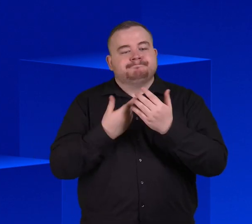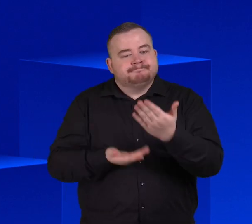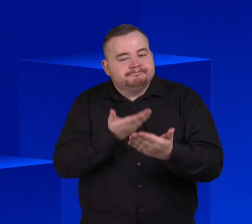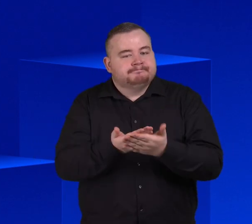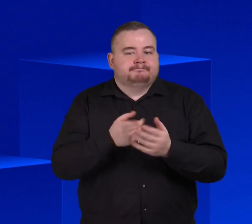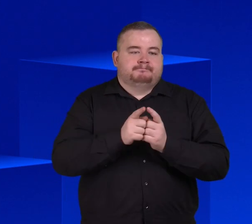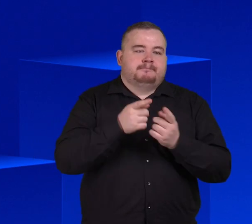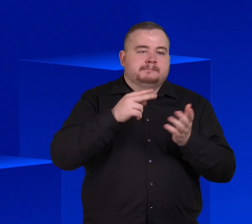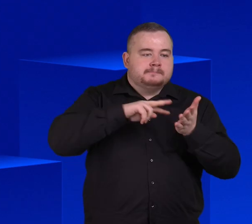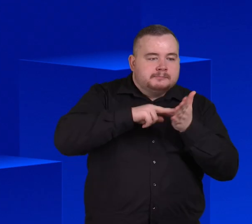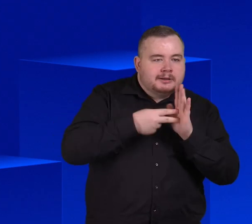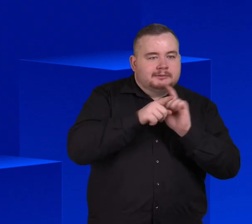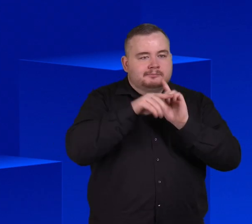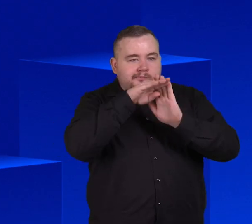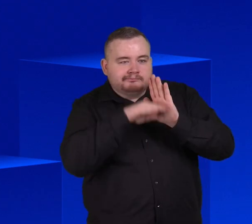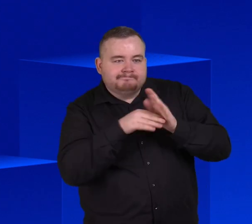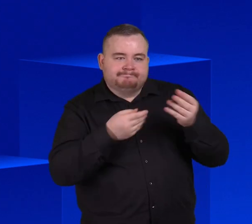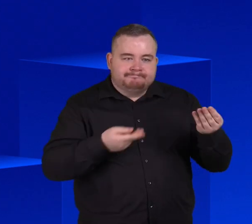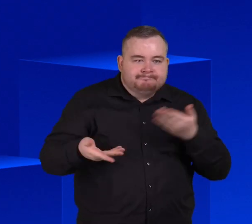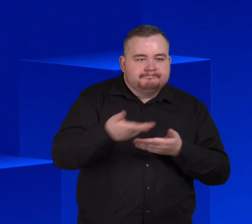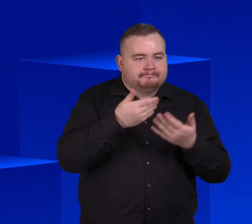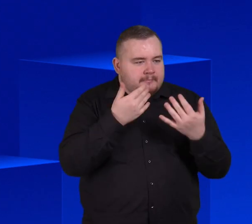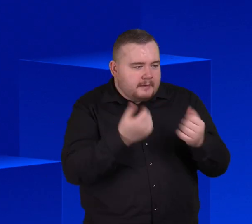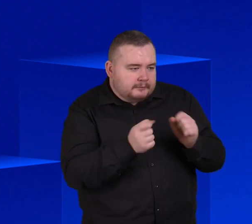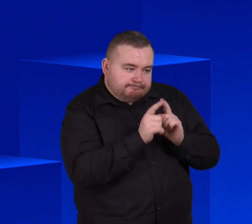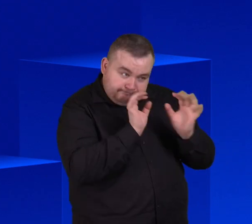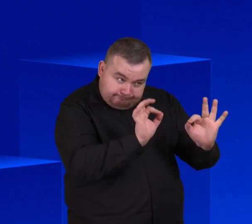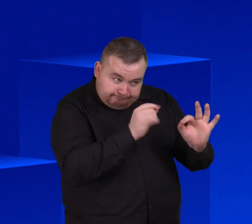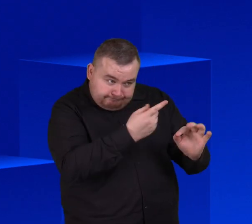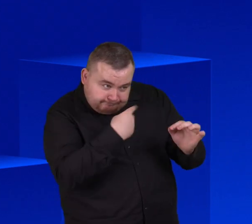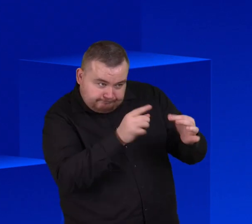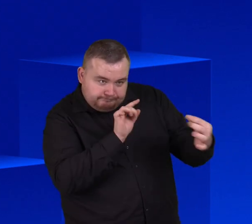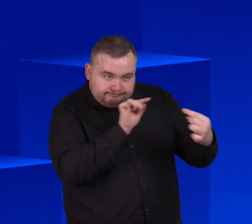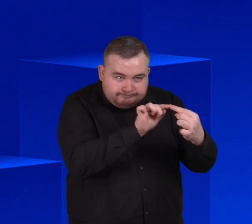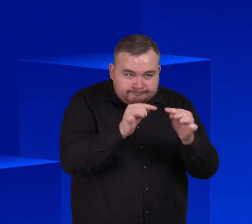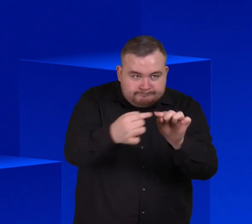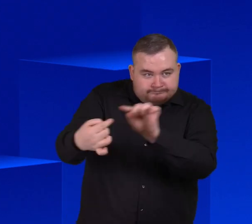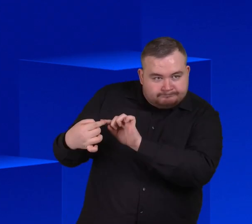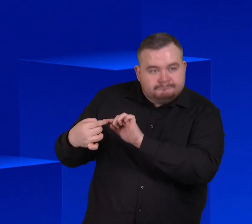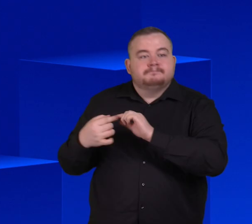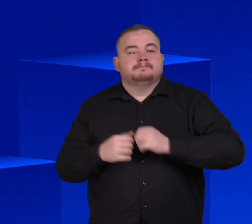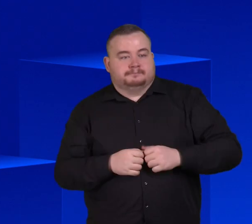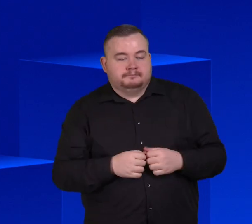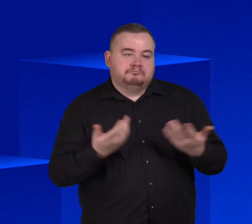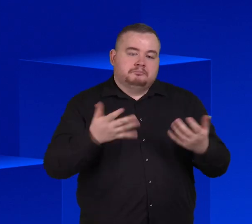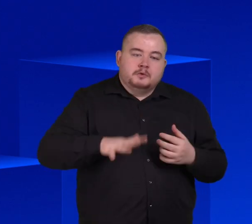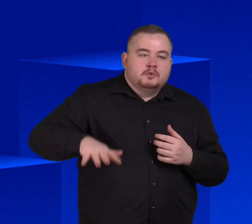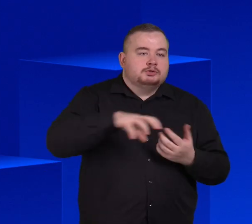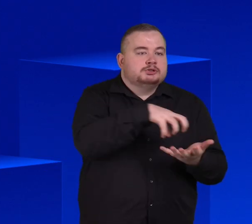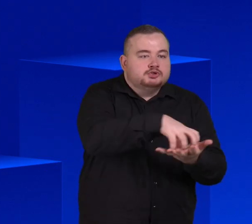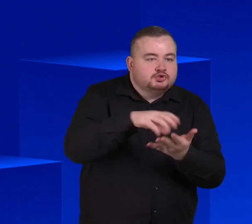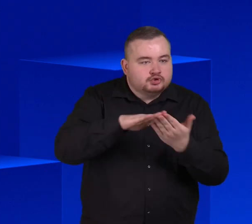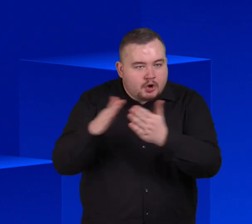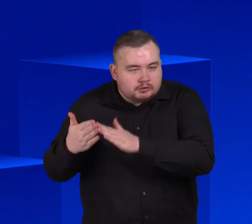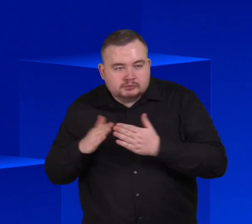like urban functional areas, rural functional areas, green agenda and digital agenda, which is